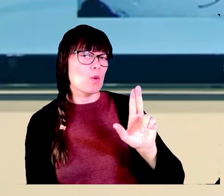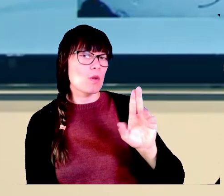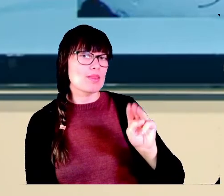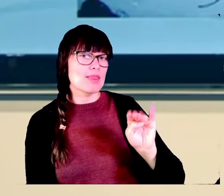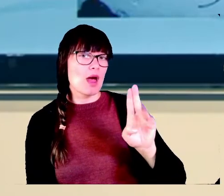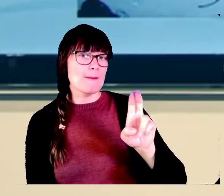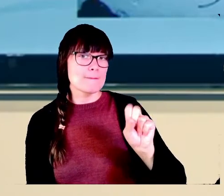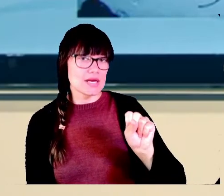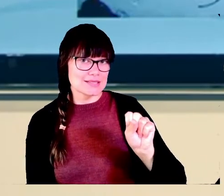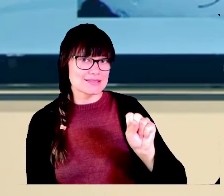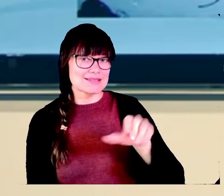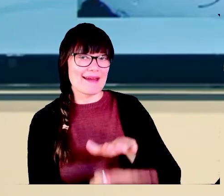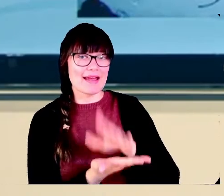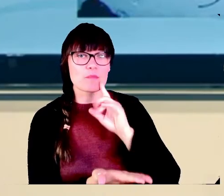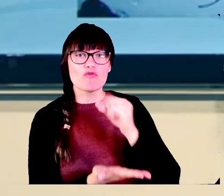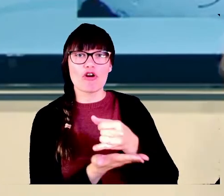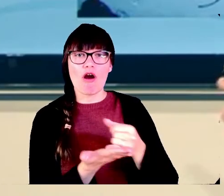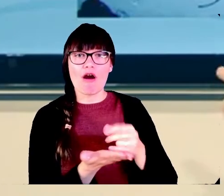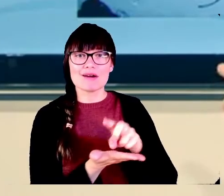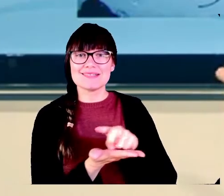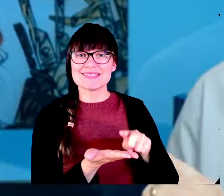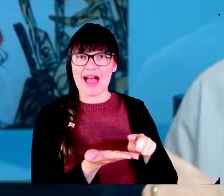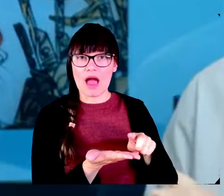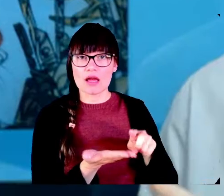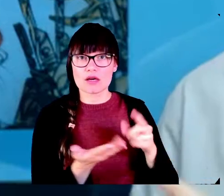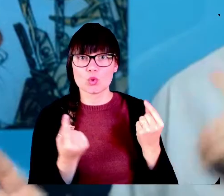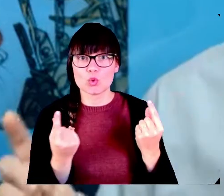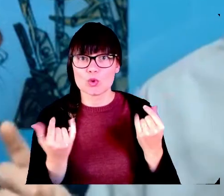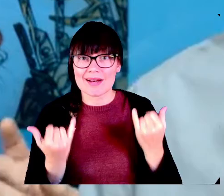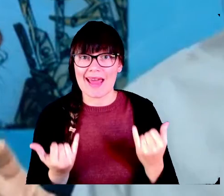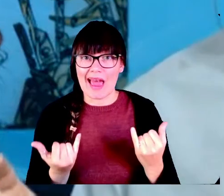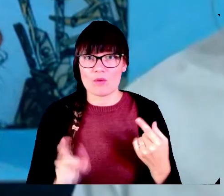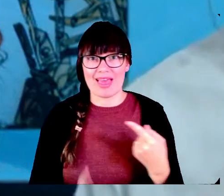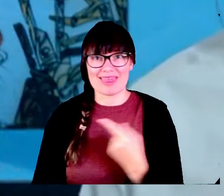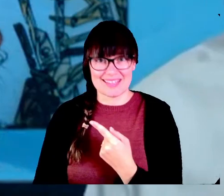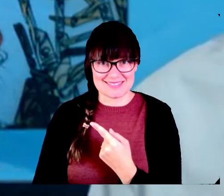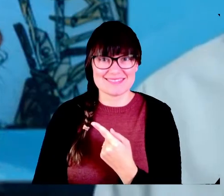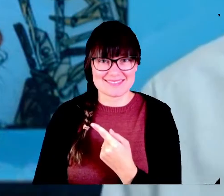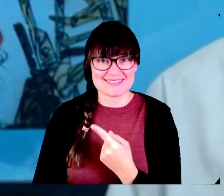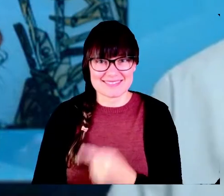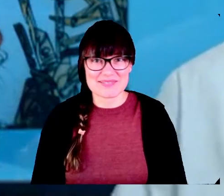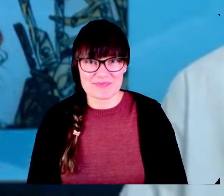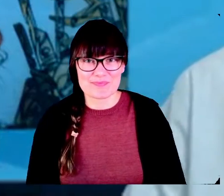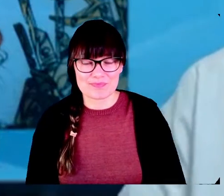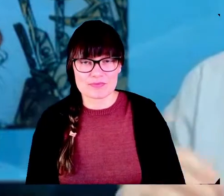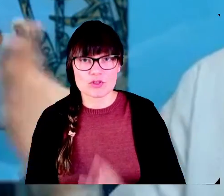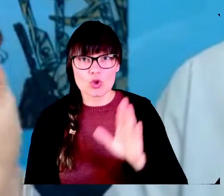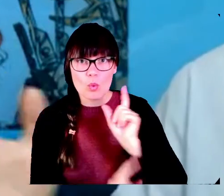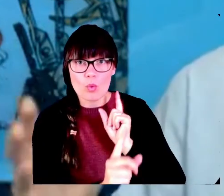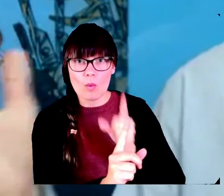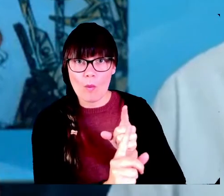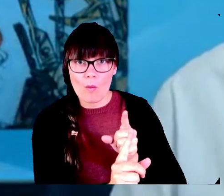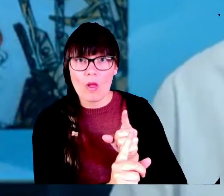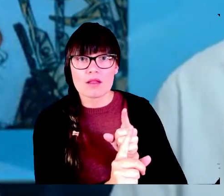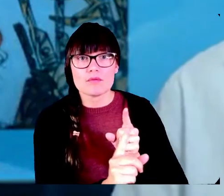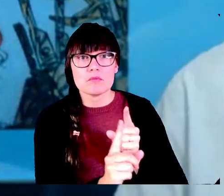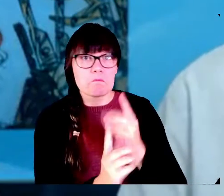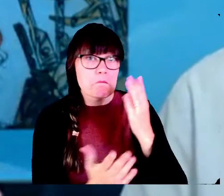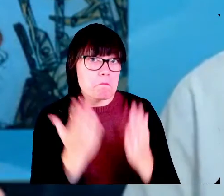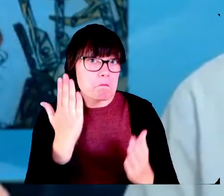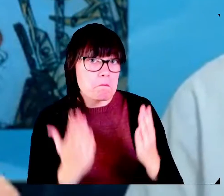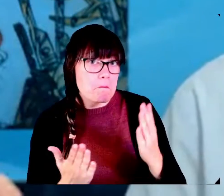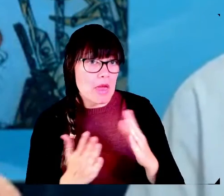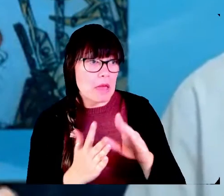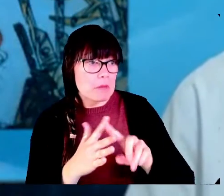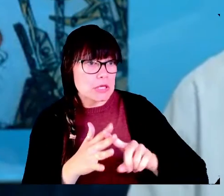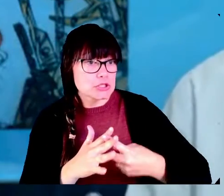Art Design. What is she going to do? This stuff. And so her goal is that she wants to maybe eventually be in fashion.